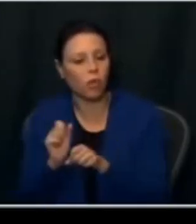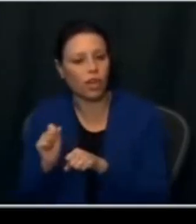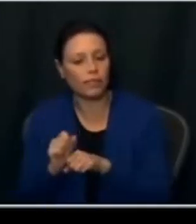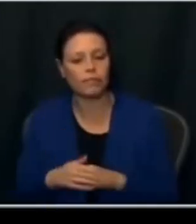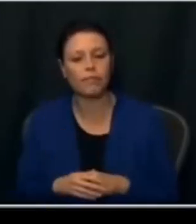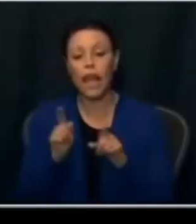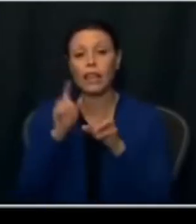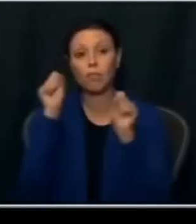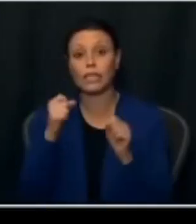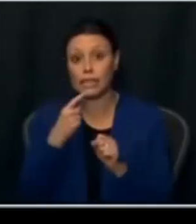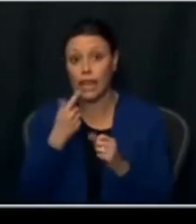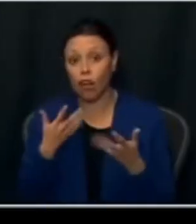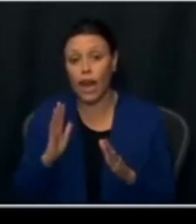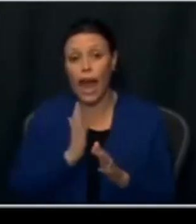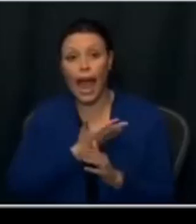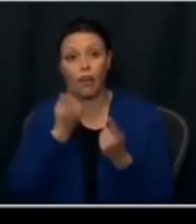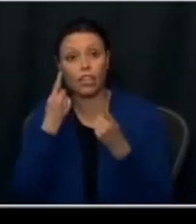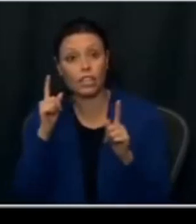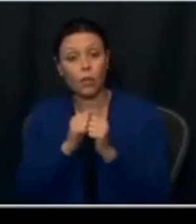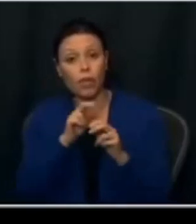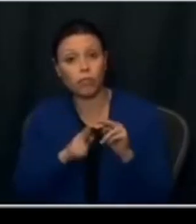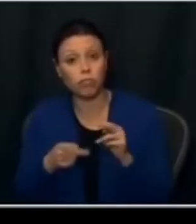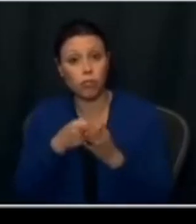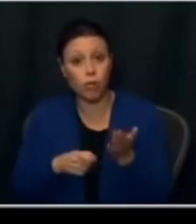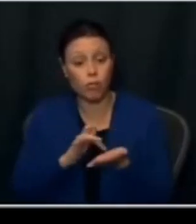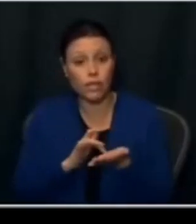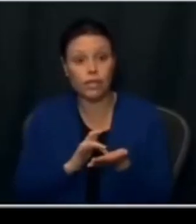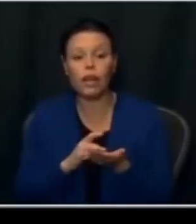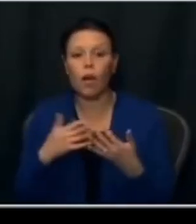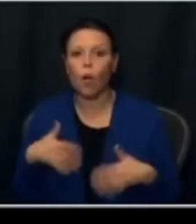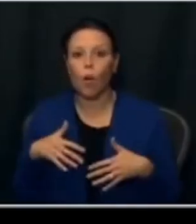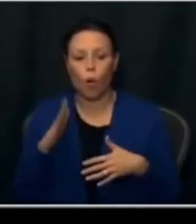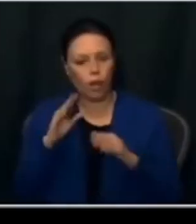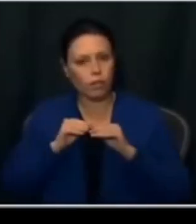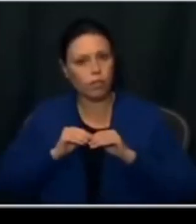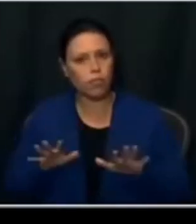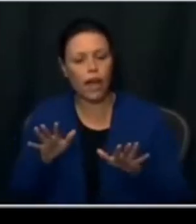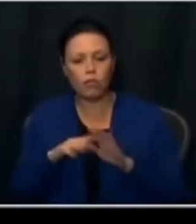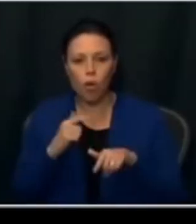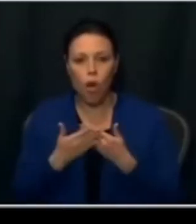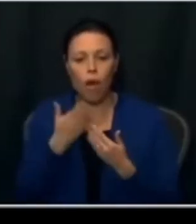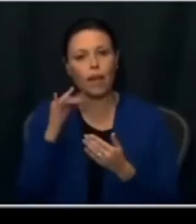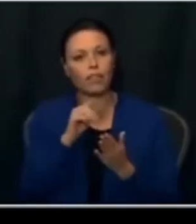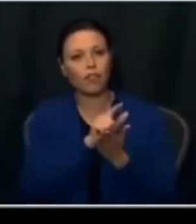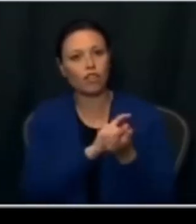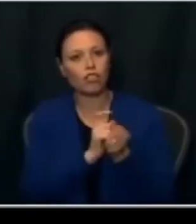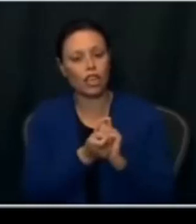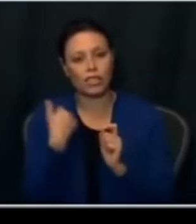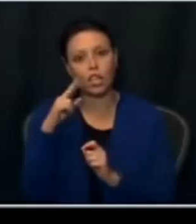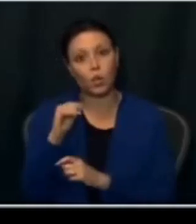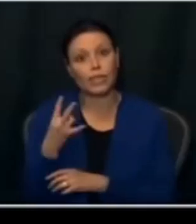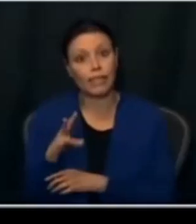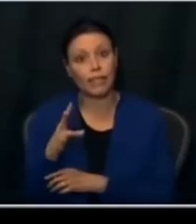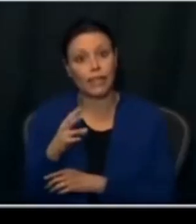the President noted, our achievements on drug pricing are no less sweeping and unprecedented. Thanks to regulatory changes in 2017,